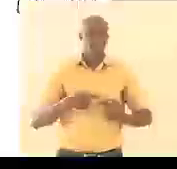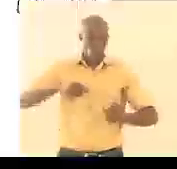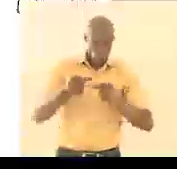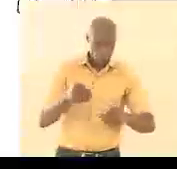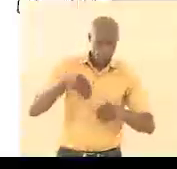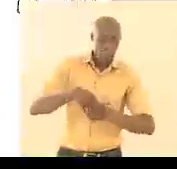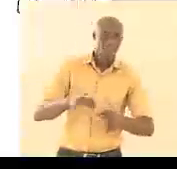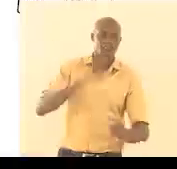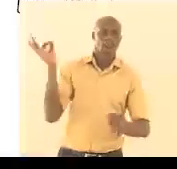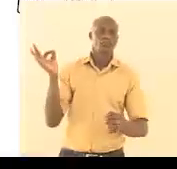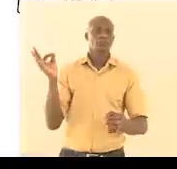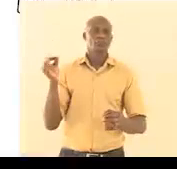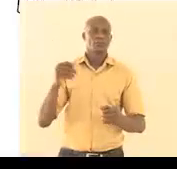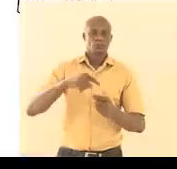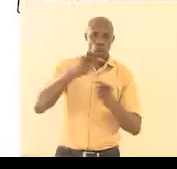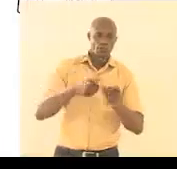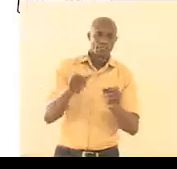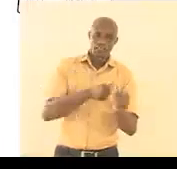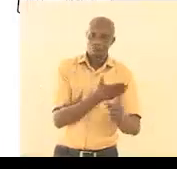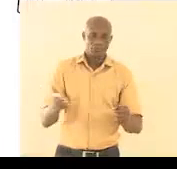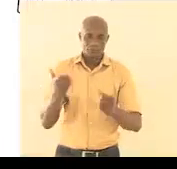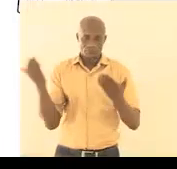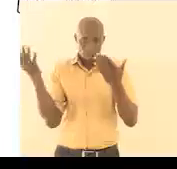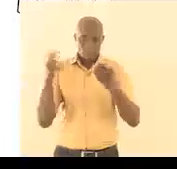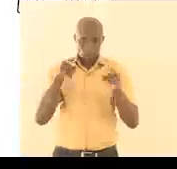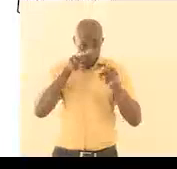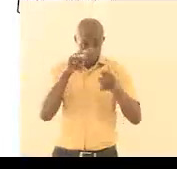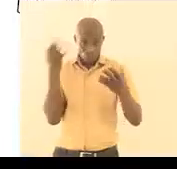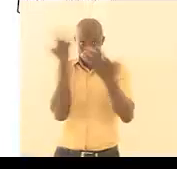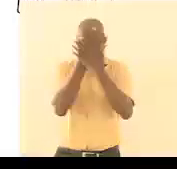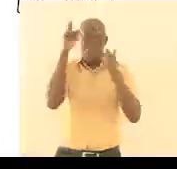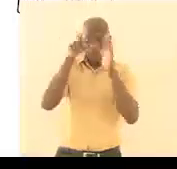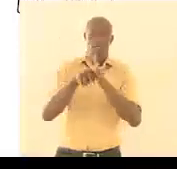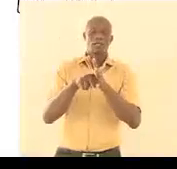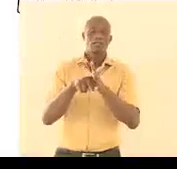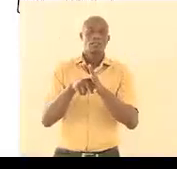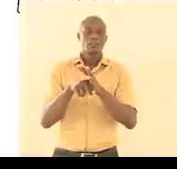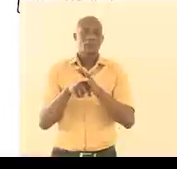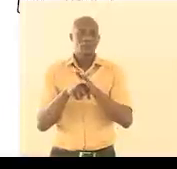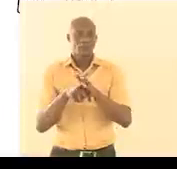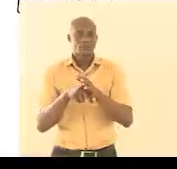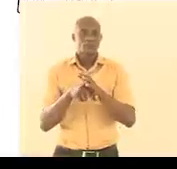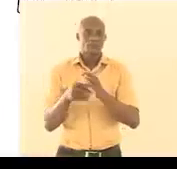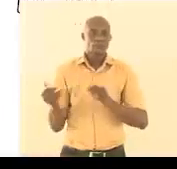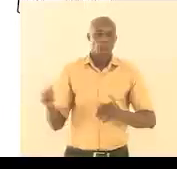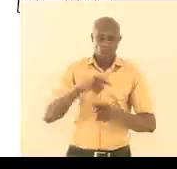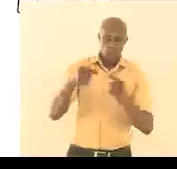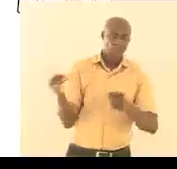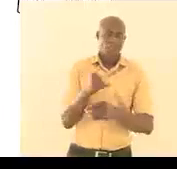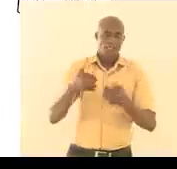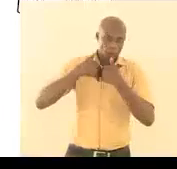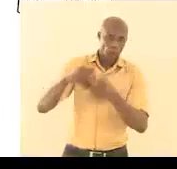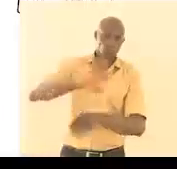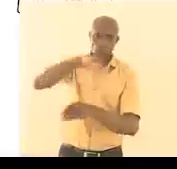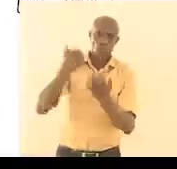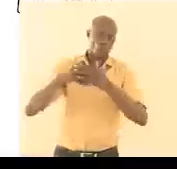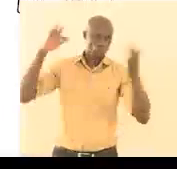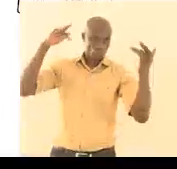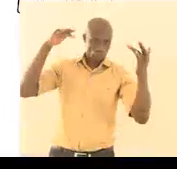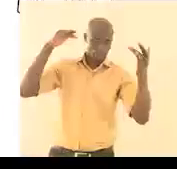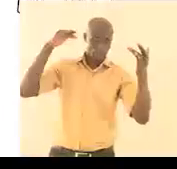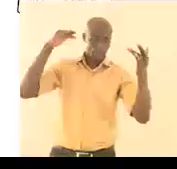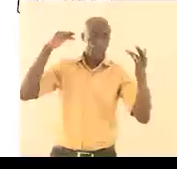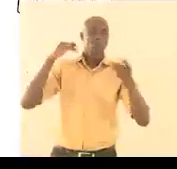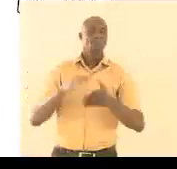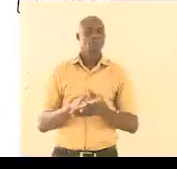in spirit, when everything looked dark and gloomy, when they had lost all hope and they were on the